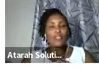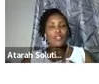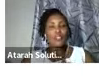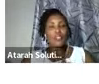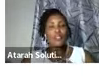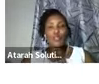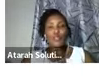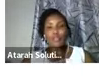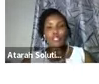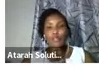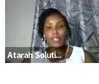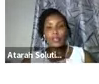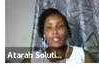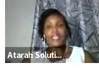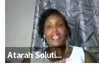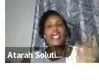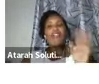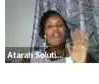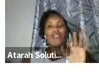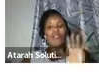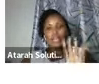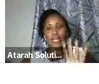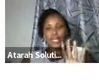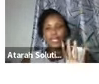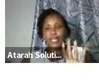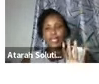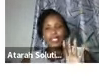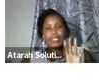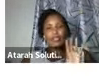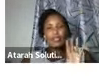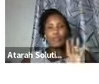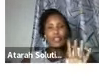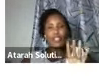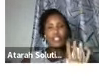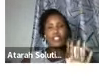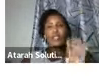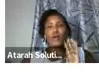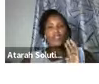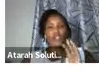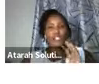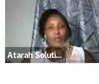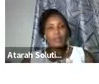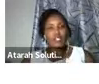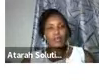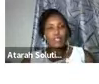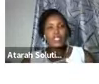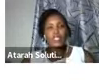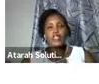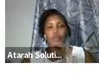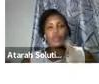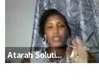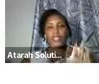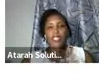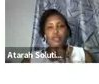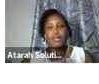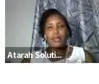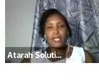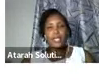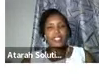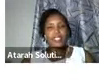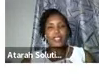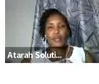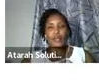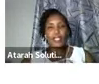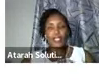Pathway Service Solutions on conflict management, and 5 men, this is for boy child, on stress management. So please email